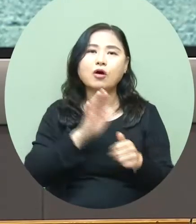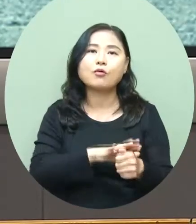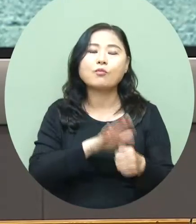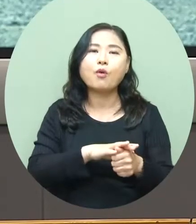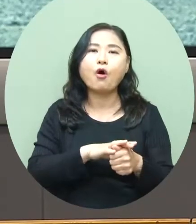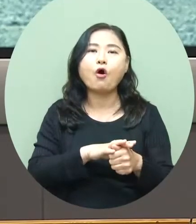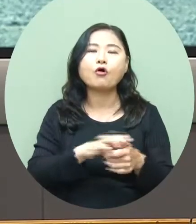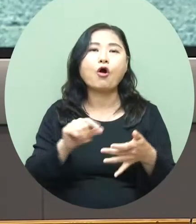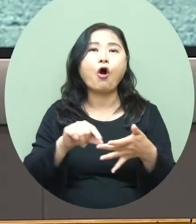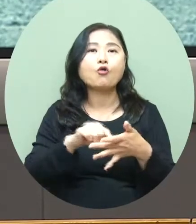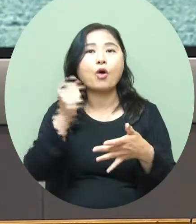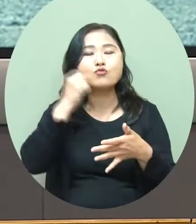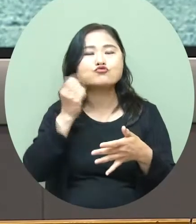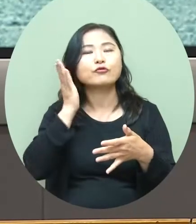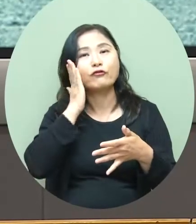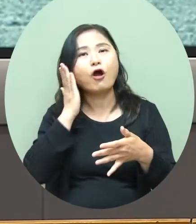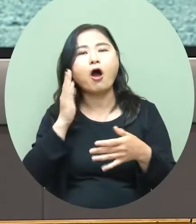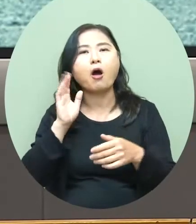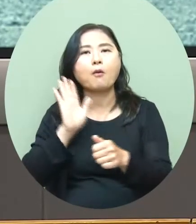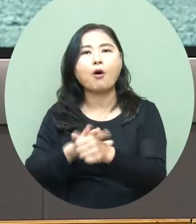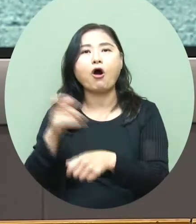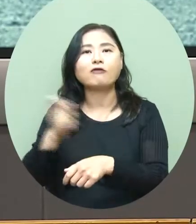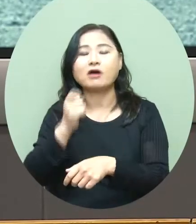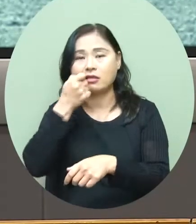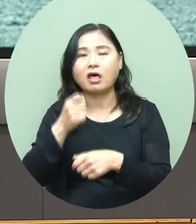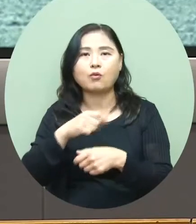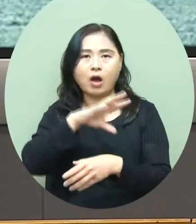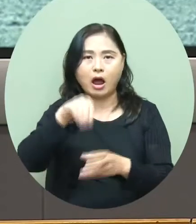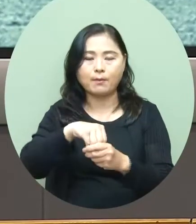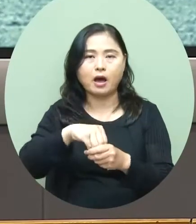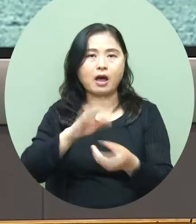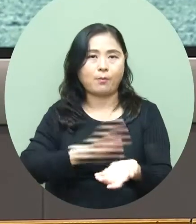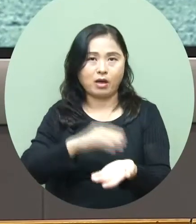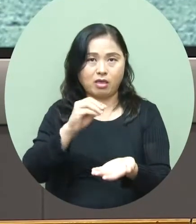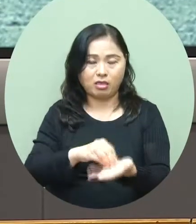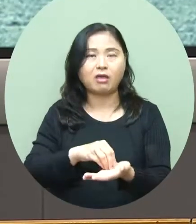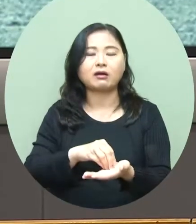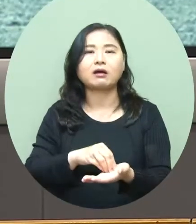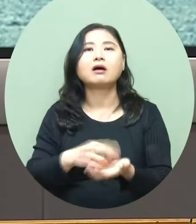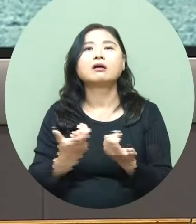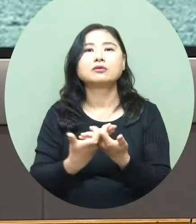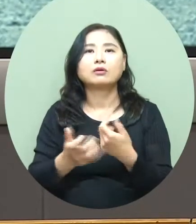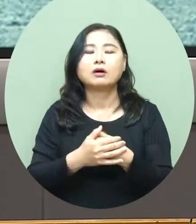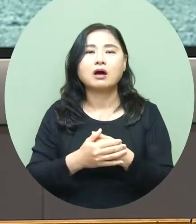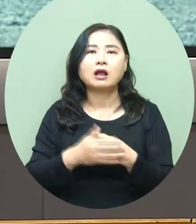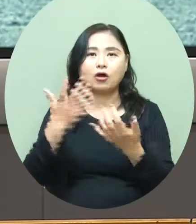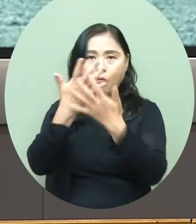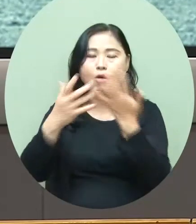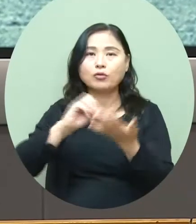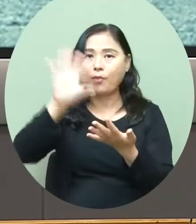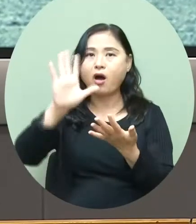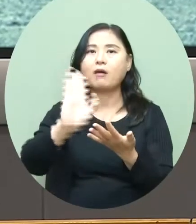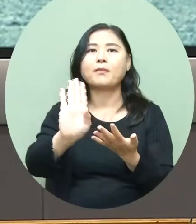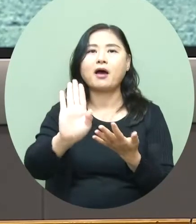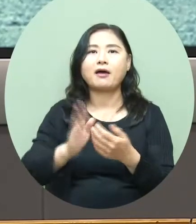elderly care homes did RAT tests for their residents, We include these reported cases into